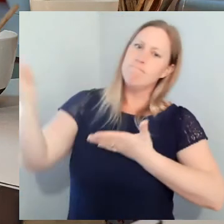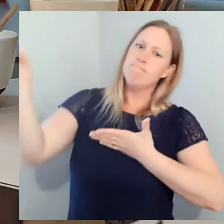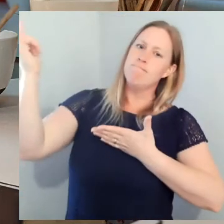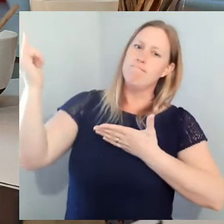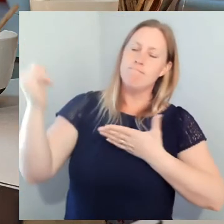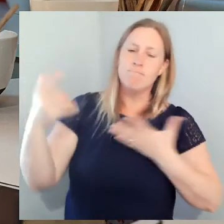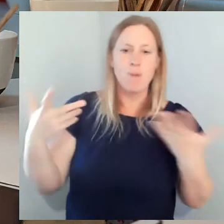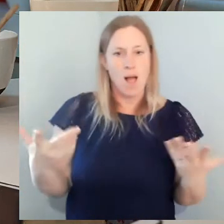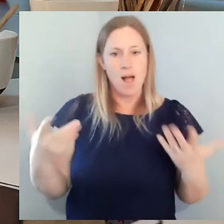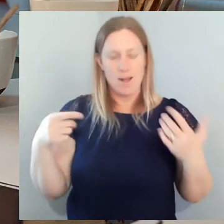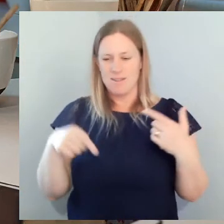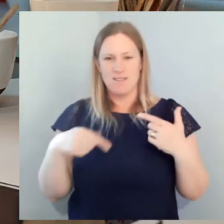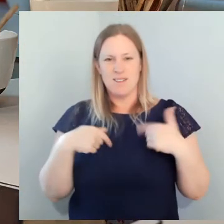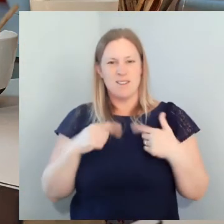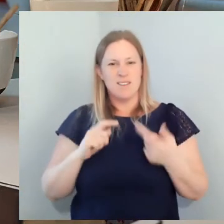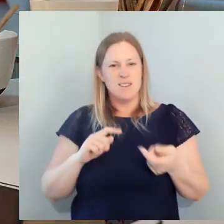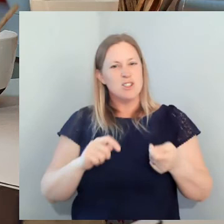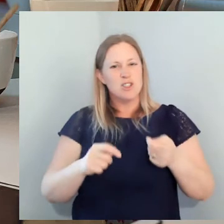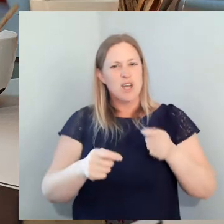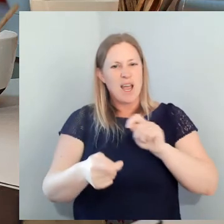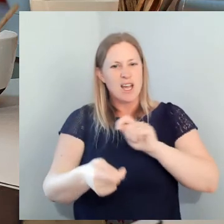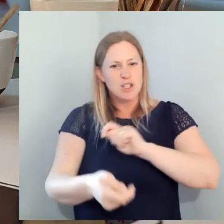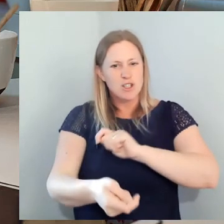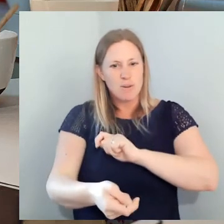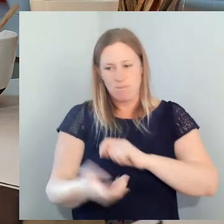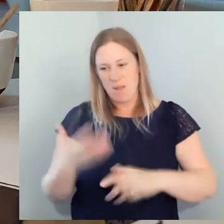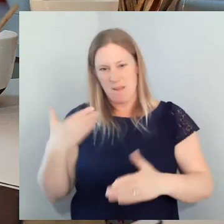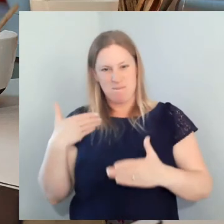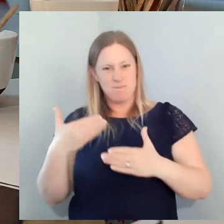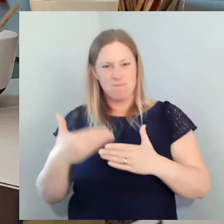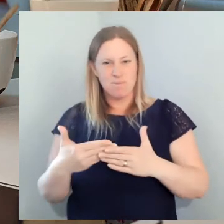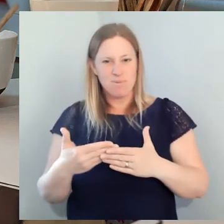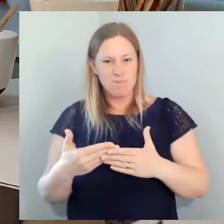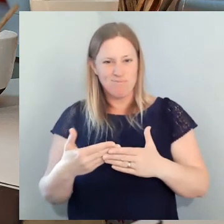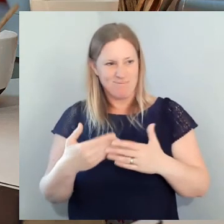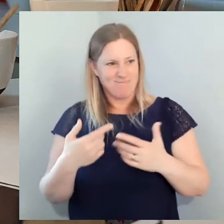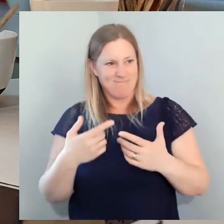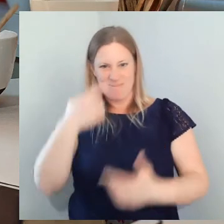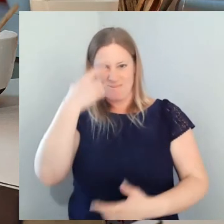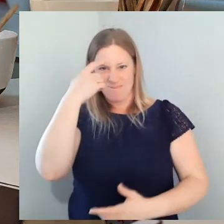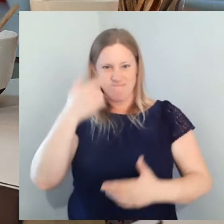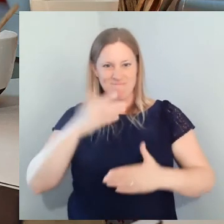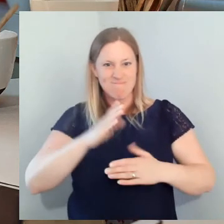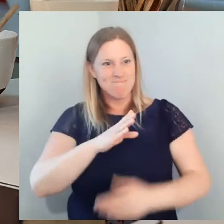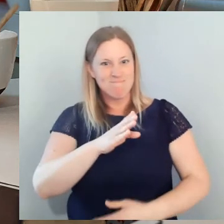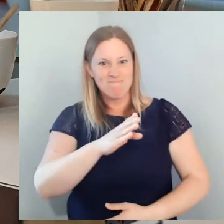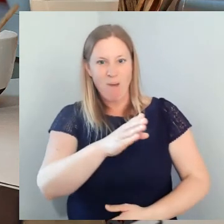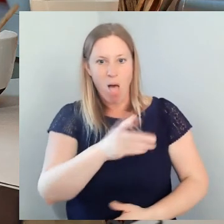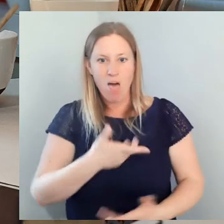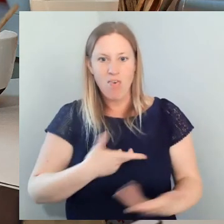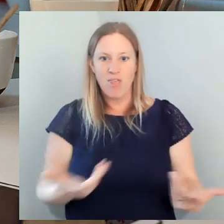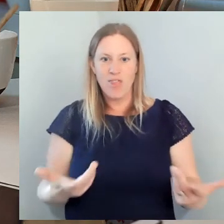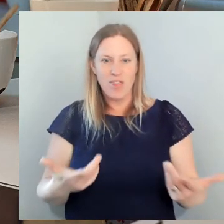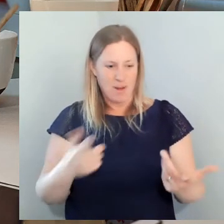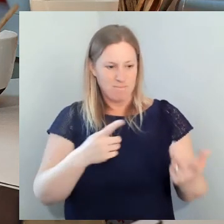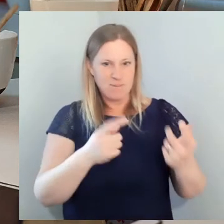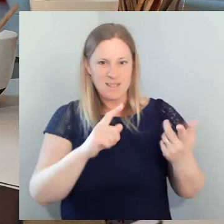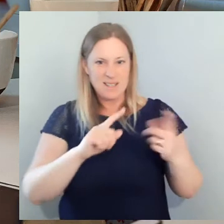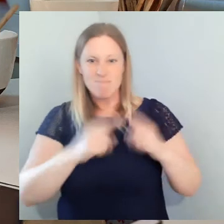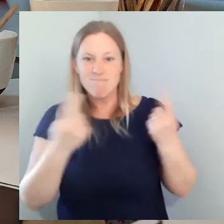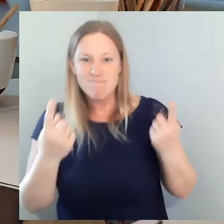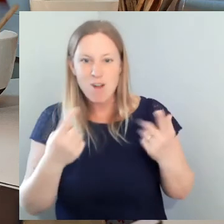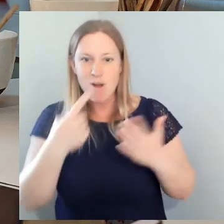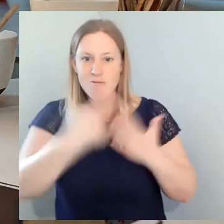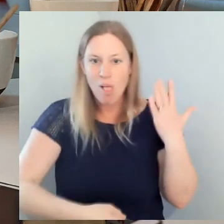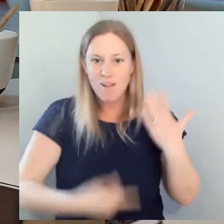but that person seems to have disappeared. In fact, I've hardly strayed from the straightened path, apart from feeding white bread to the